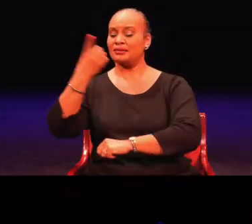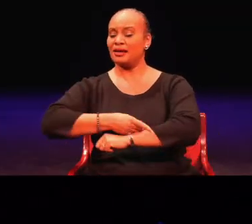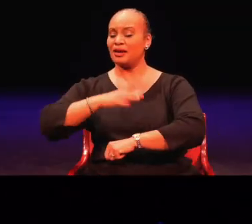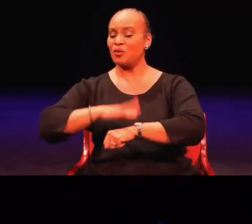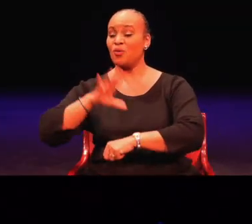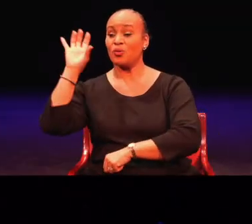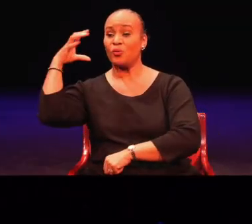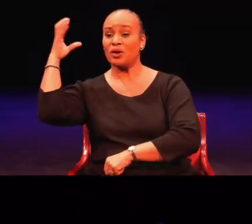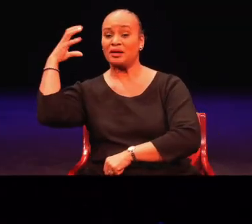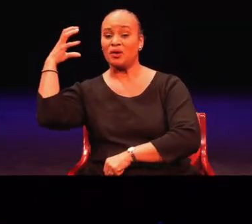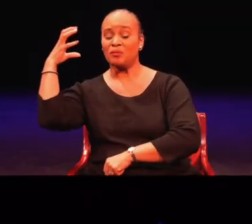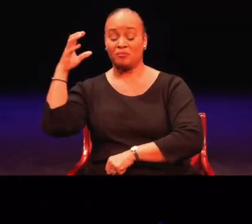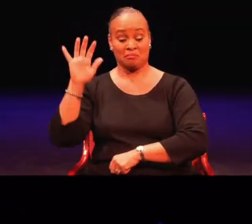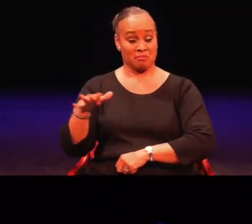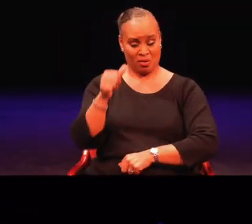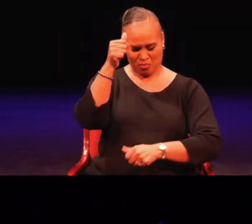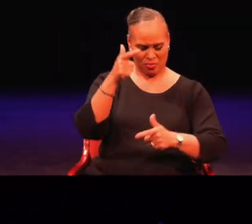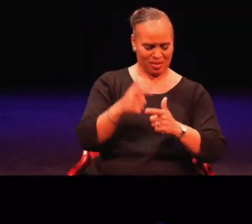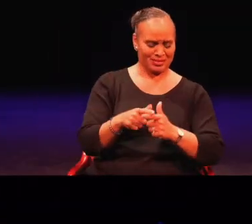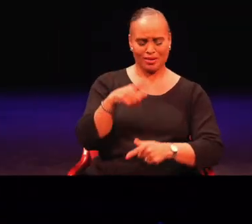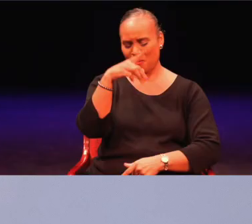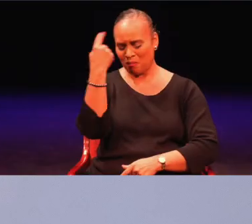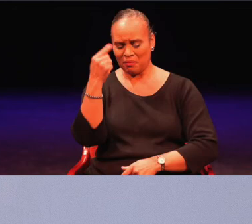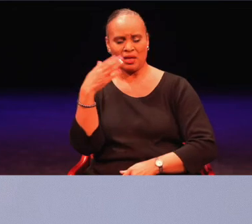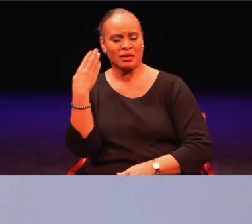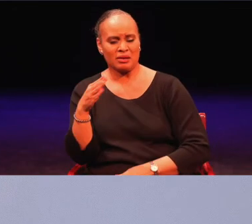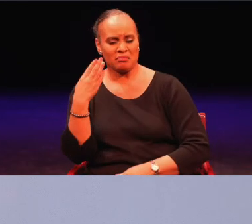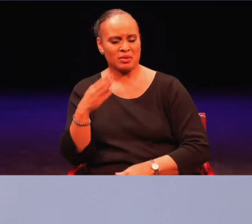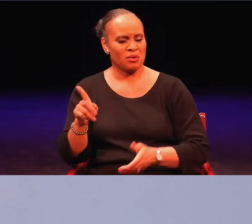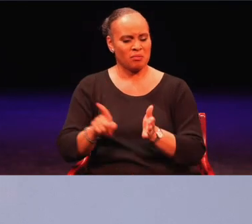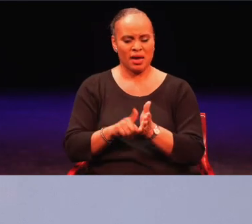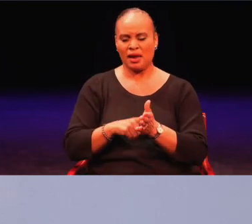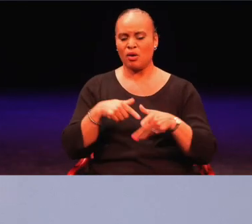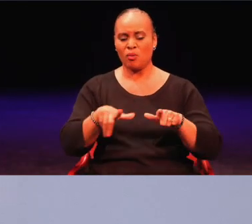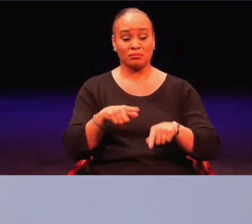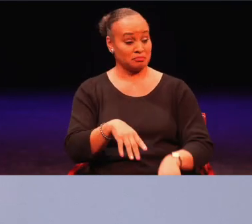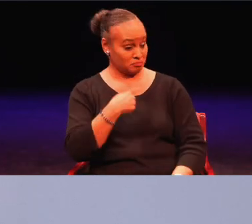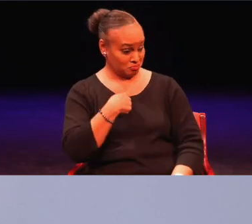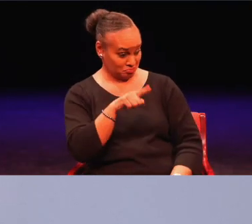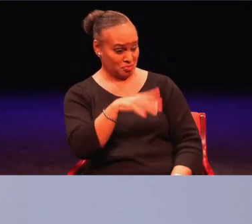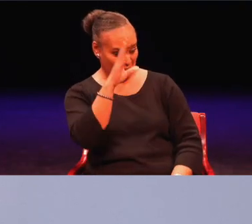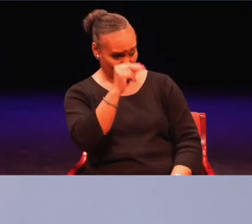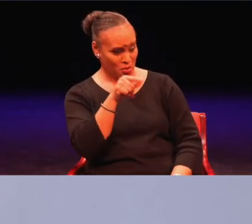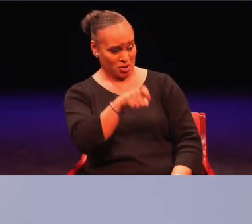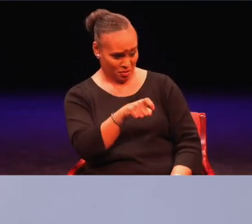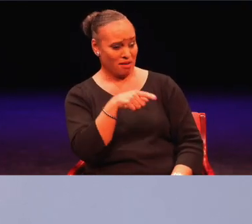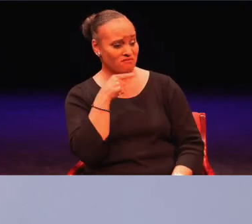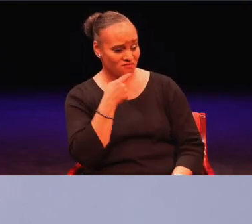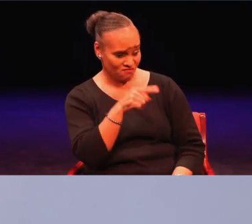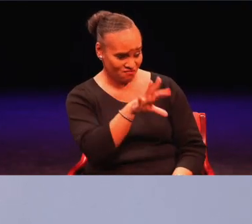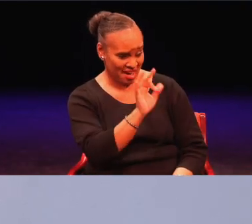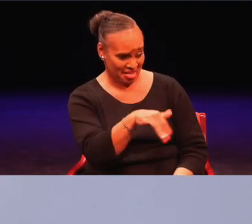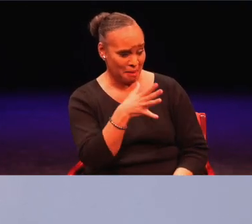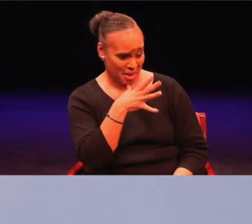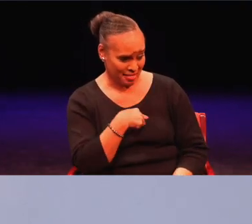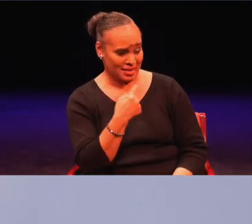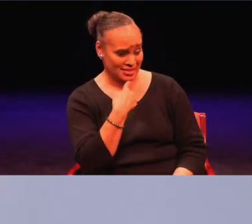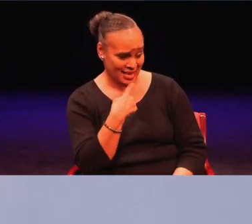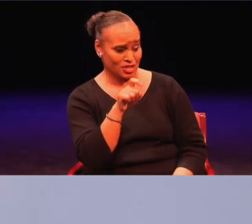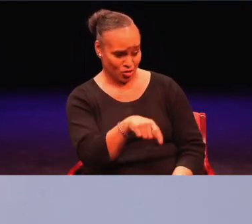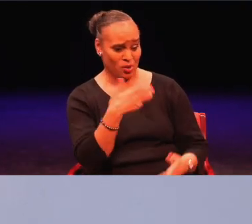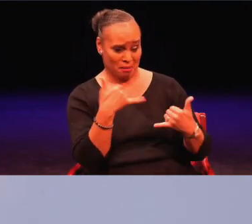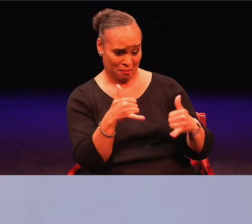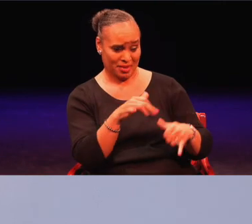Brother so black and blue. Brother so black and blue. Padding a wide foot outside the two hot walker. You ought to find a guy who told you could play some checkers. You ought to